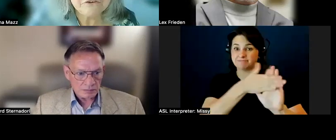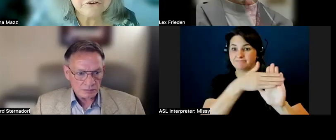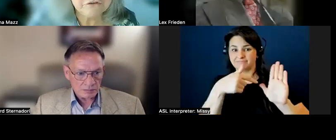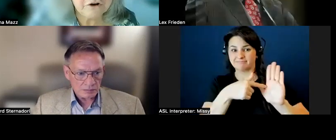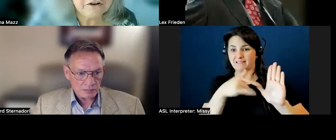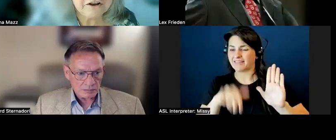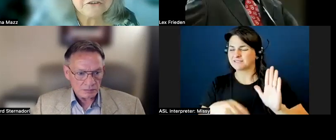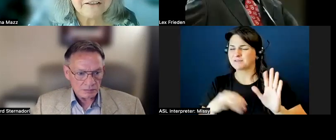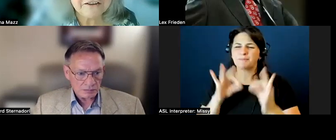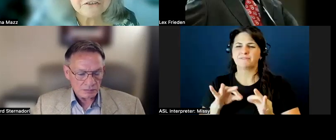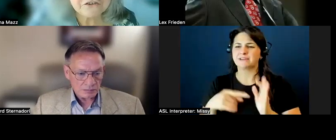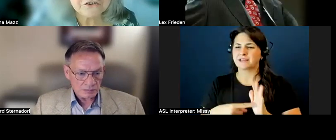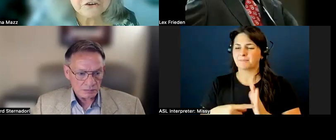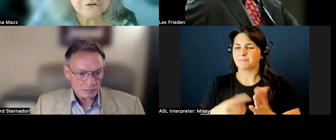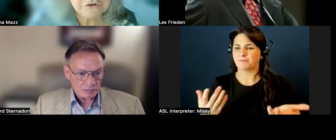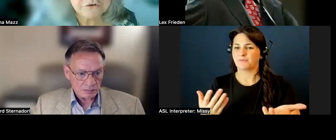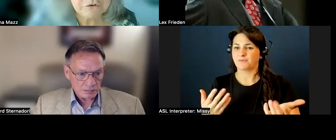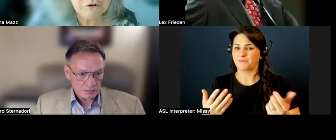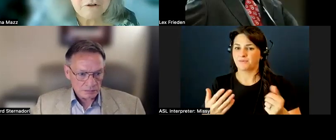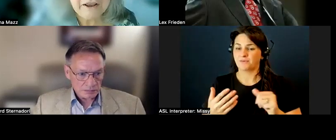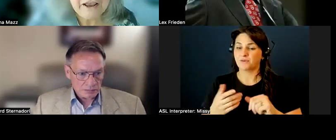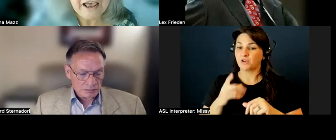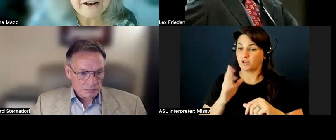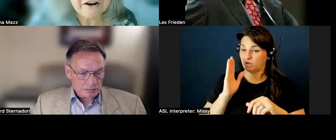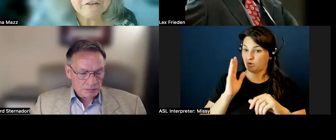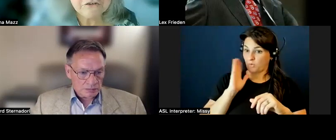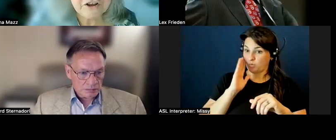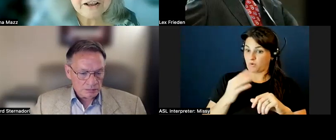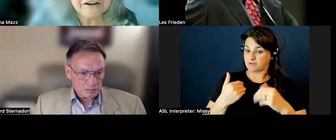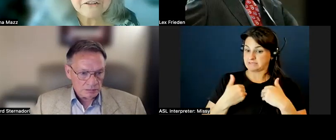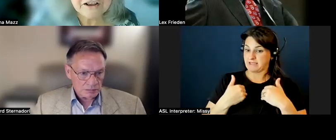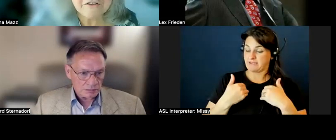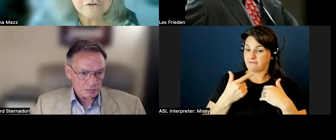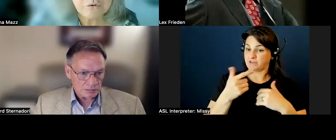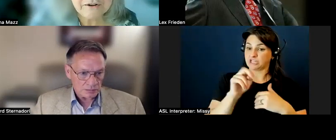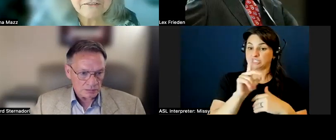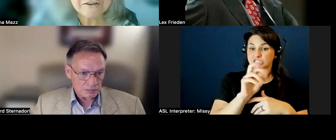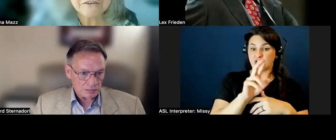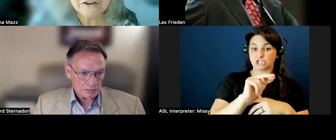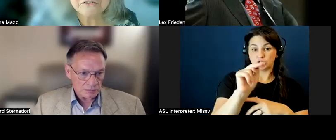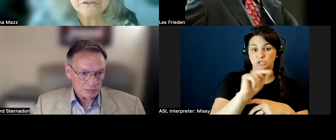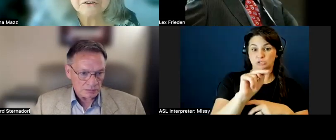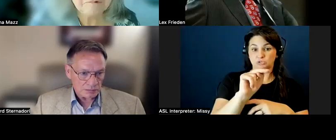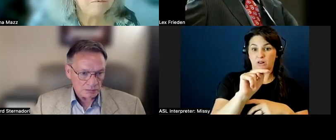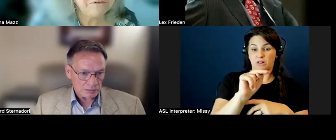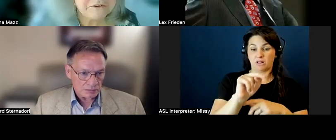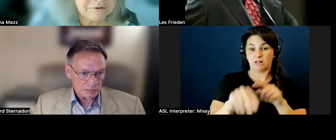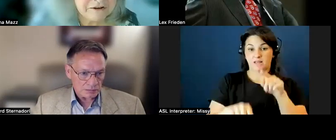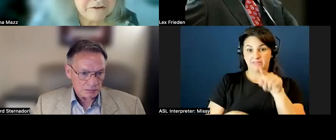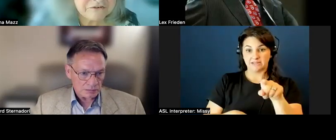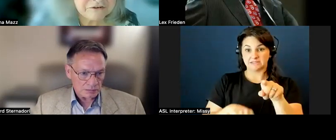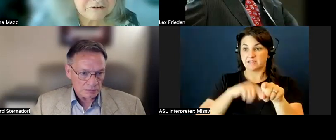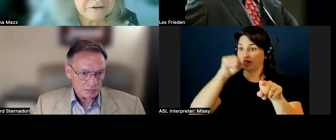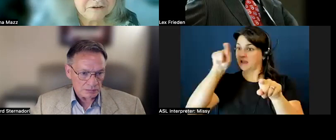Would you have a sign that says gender neutral and another sign on the other toilet that says people